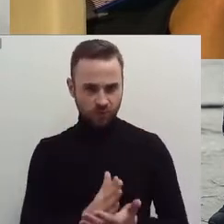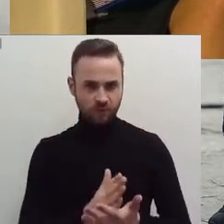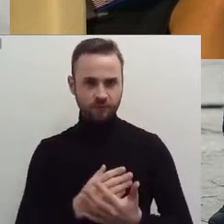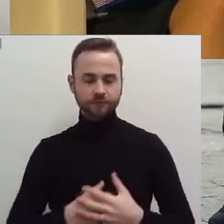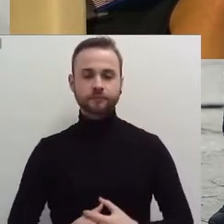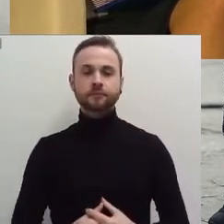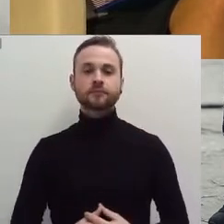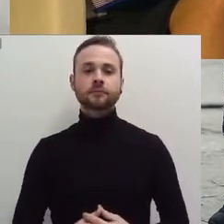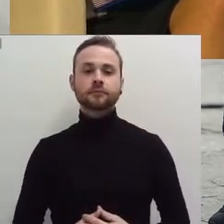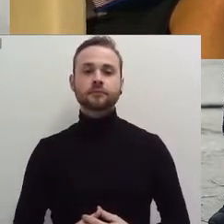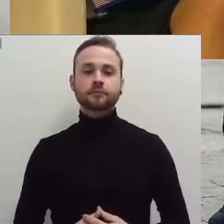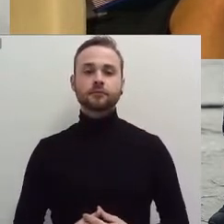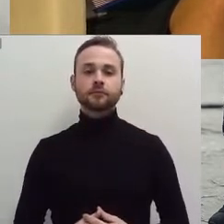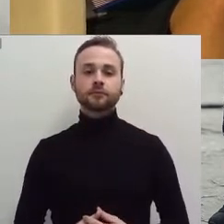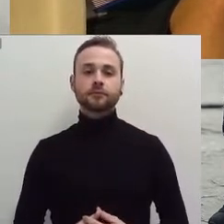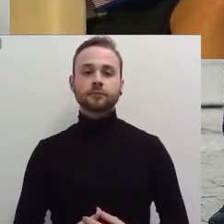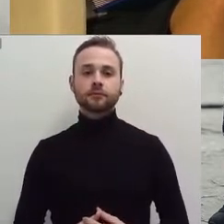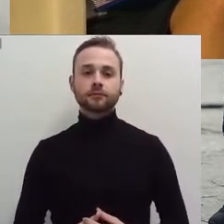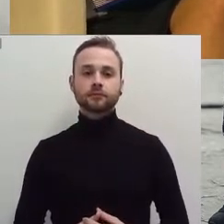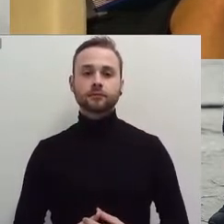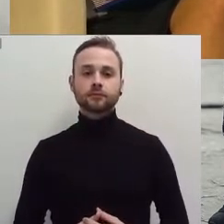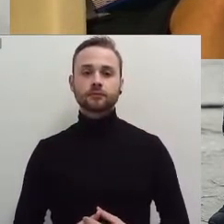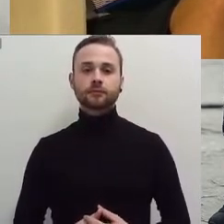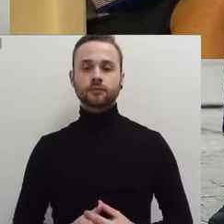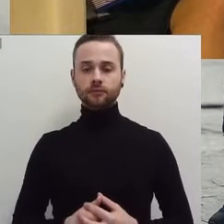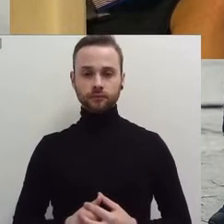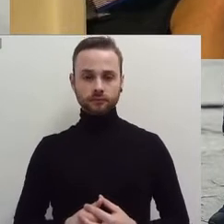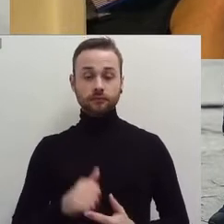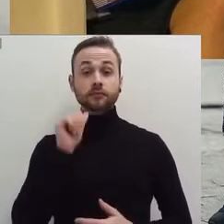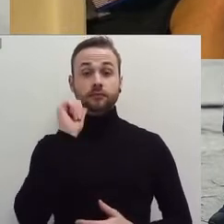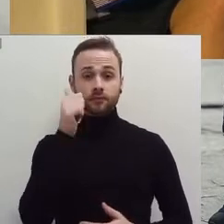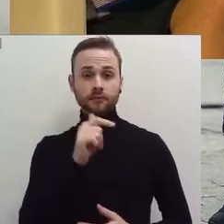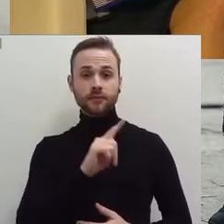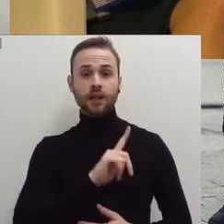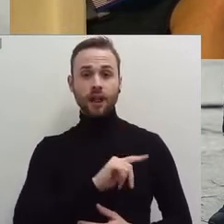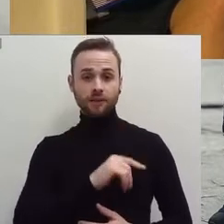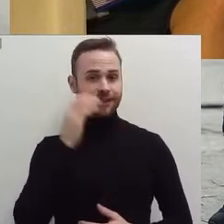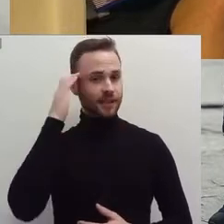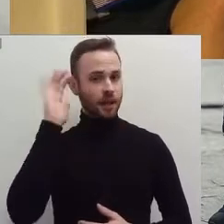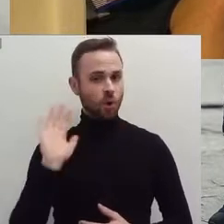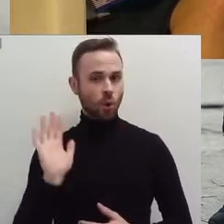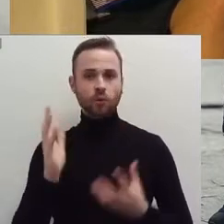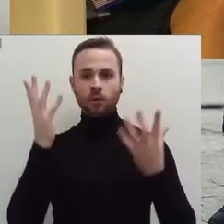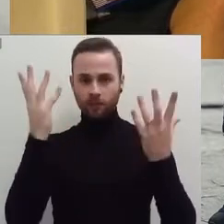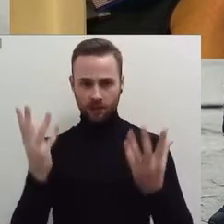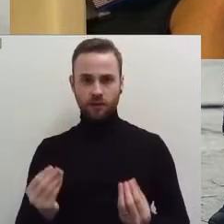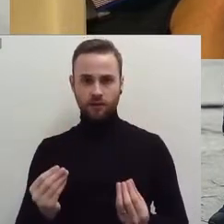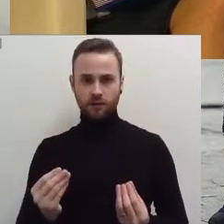but tomorrow is Latvian Independence Day. It's a big day for Latvia, and we made the boxes for this fest